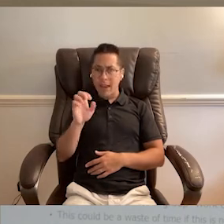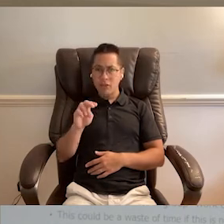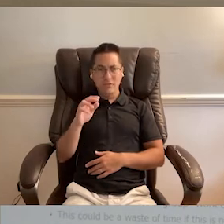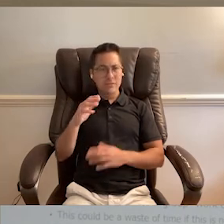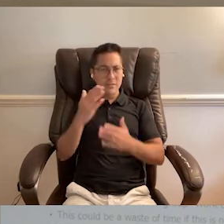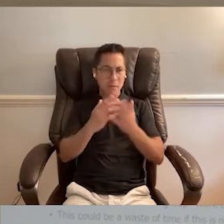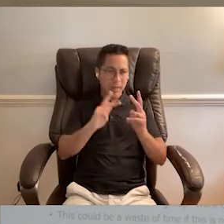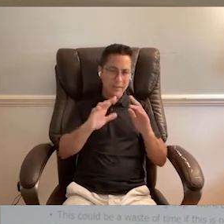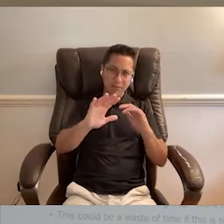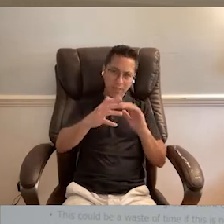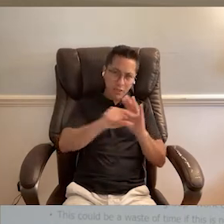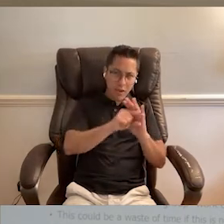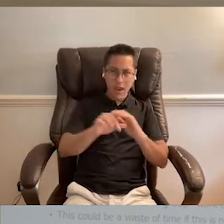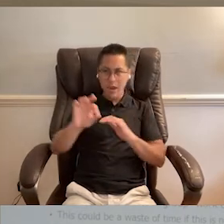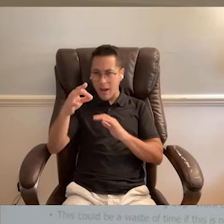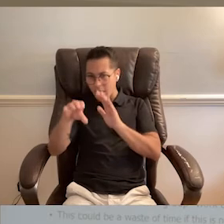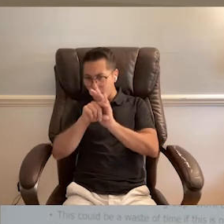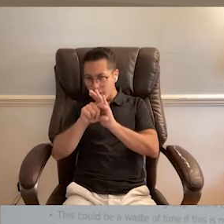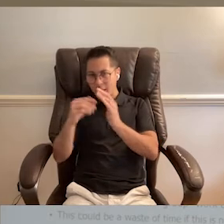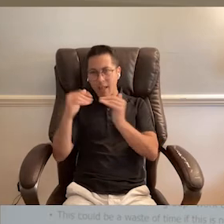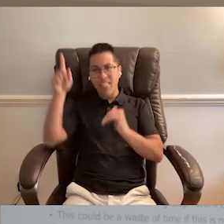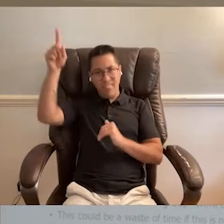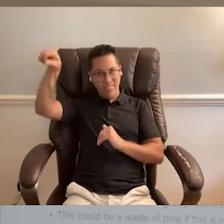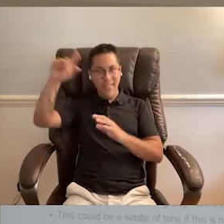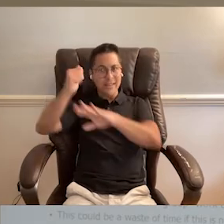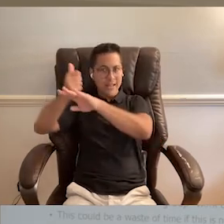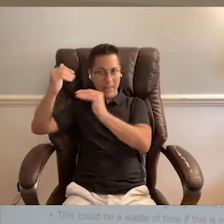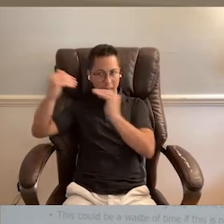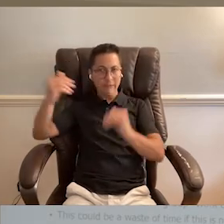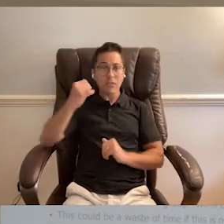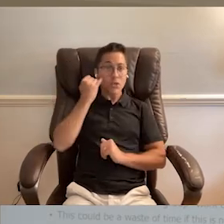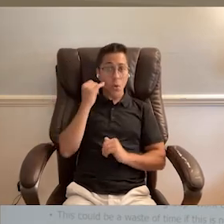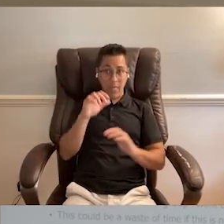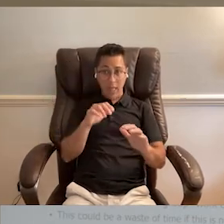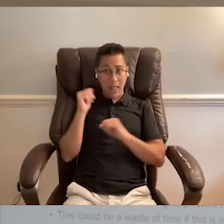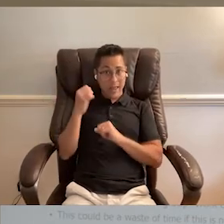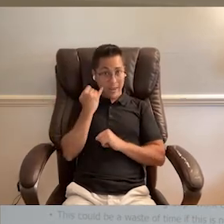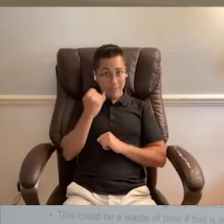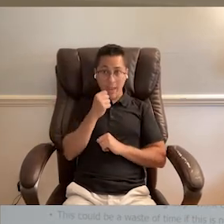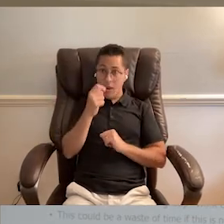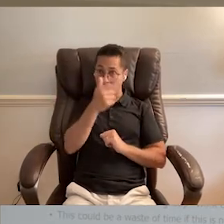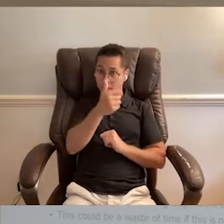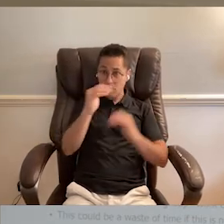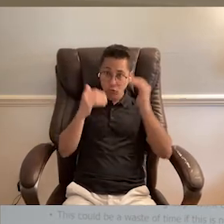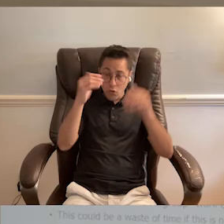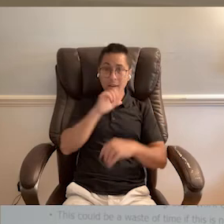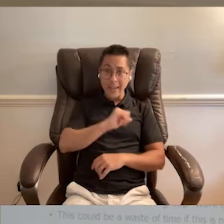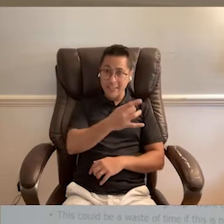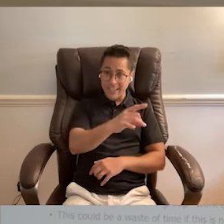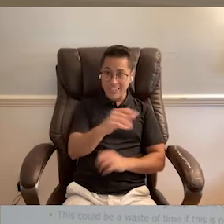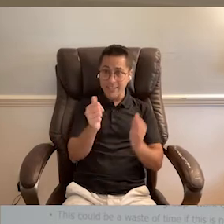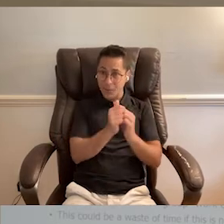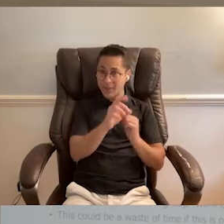grade level, they set the levels. When they go to get out, if they are an adult, so 18 years old with a disability, there is a